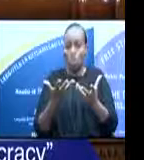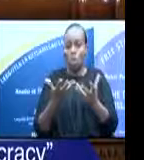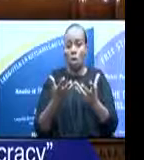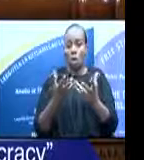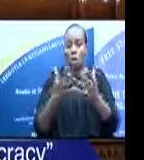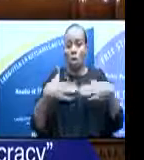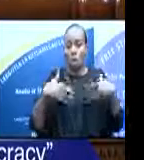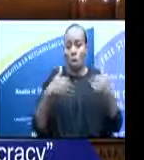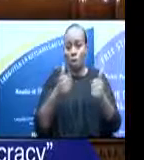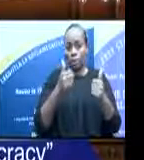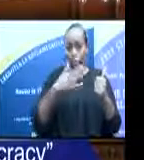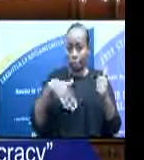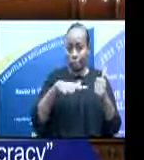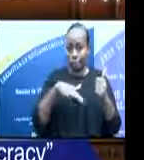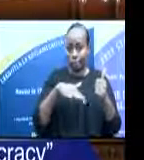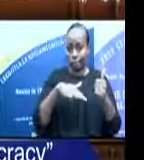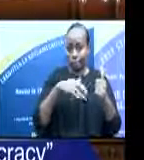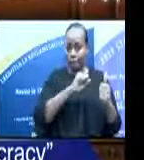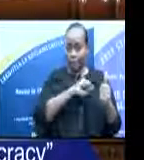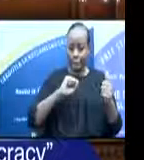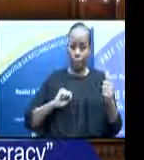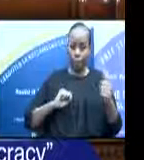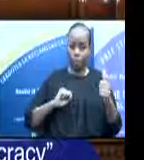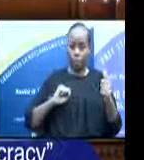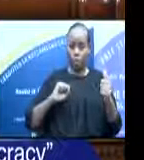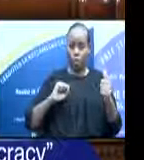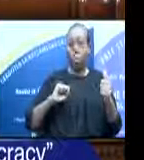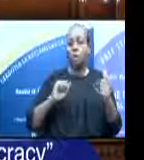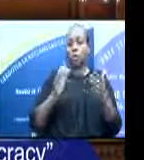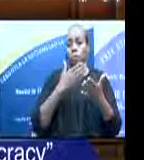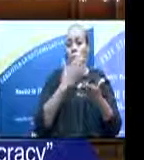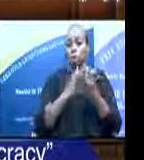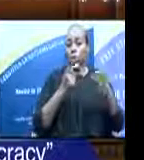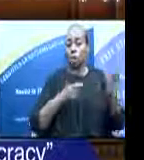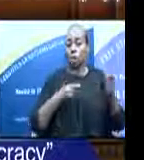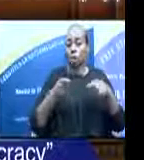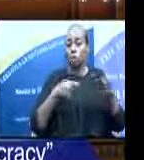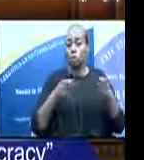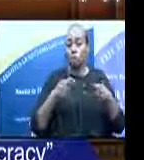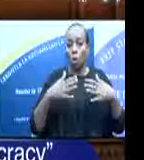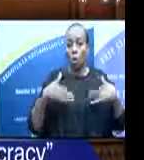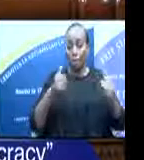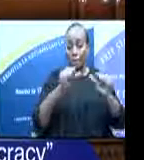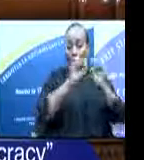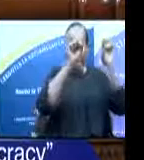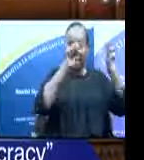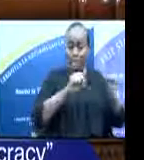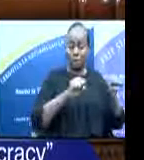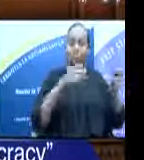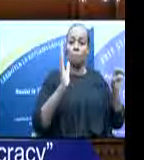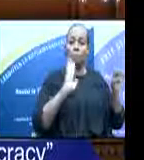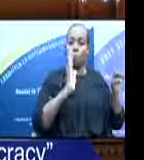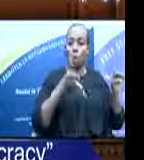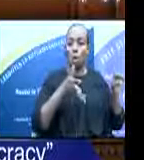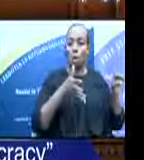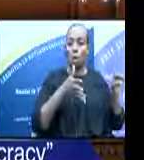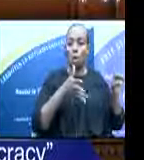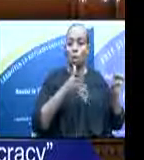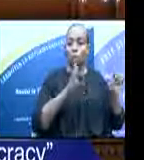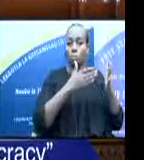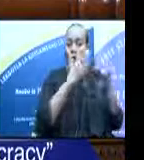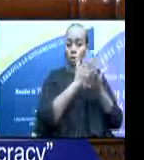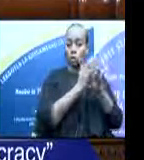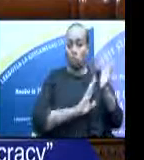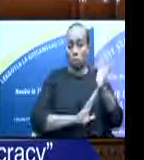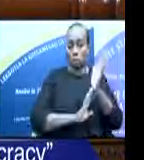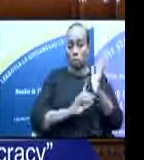to exert working class power and control the health system with a view to improve